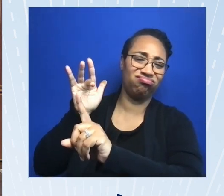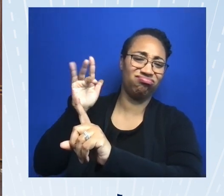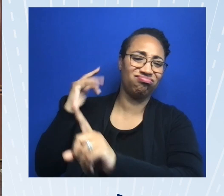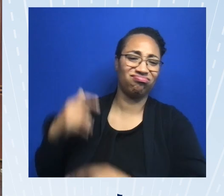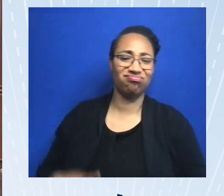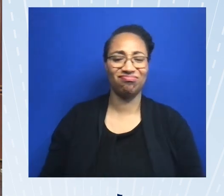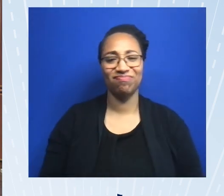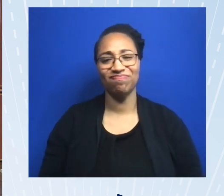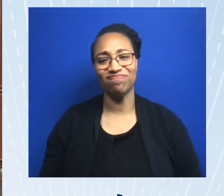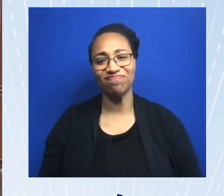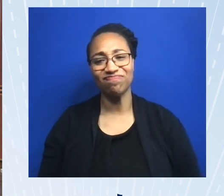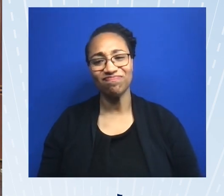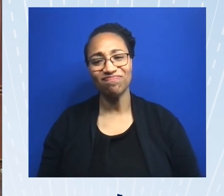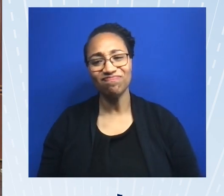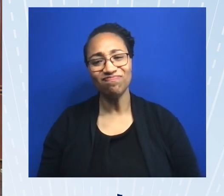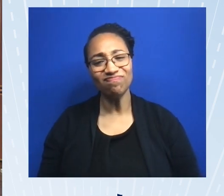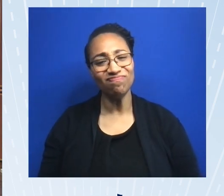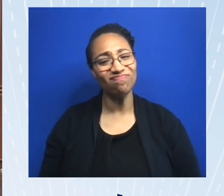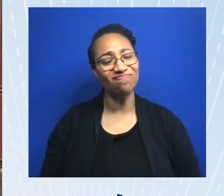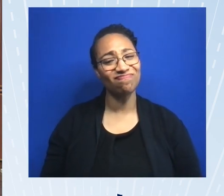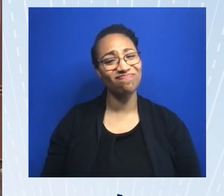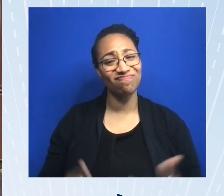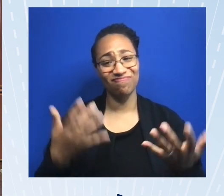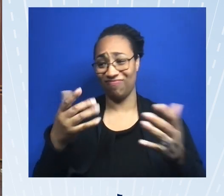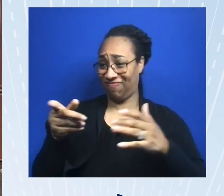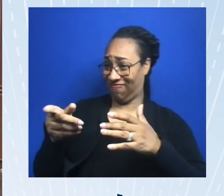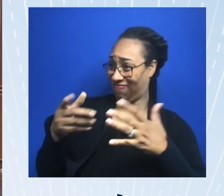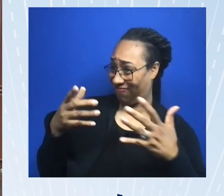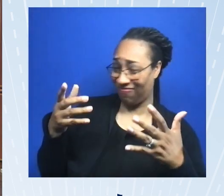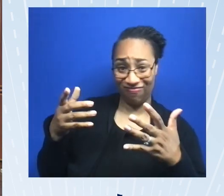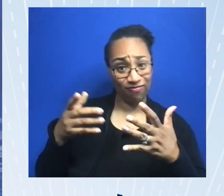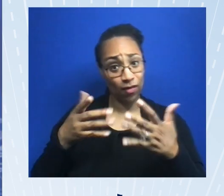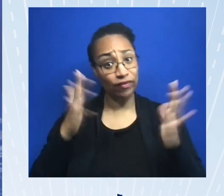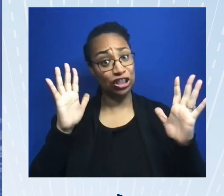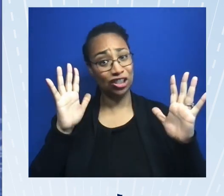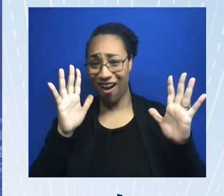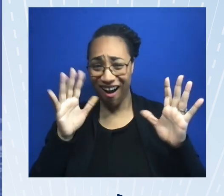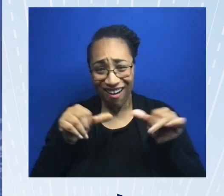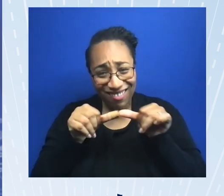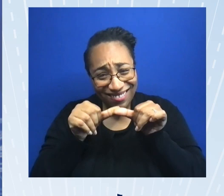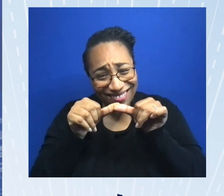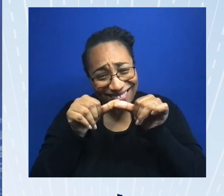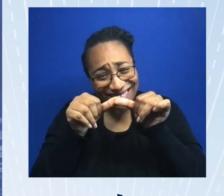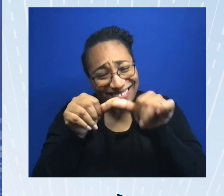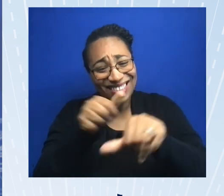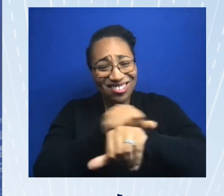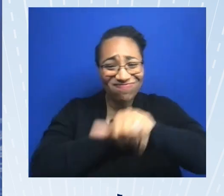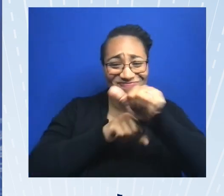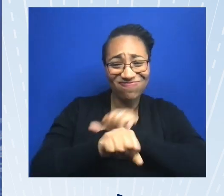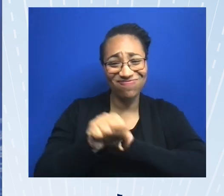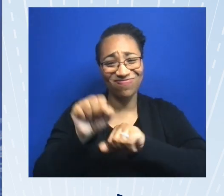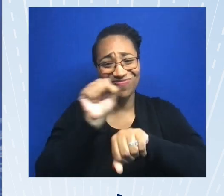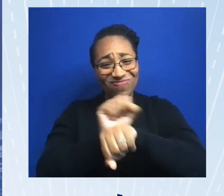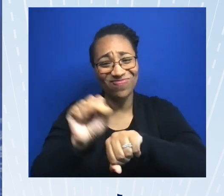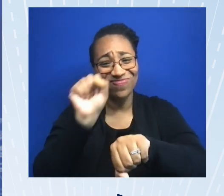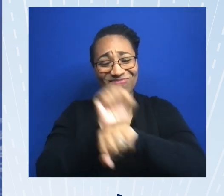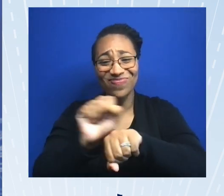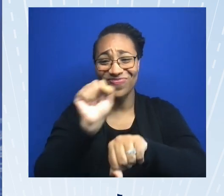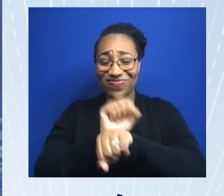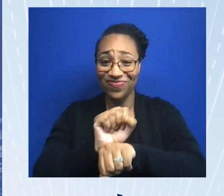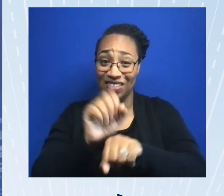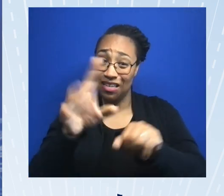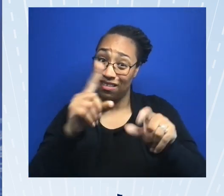The federal government has comprehensively laid out in great detail what it must do. We